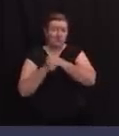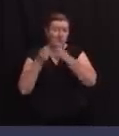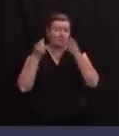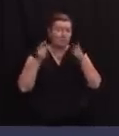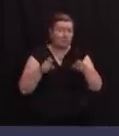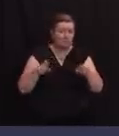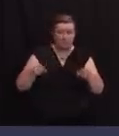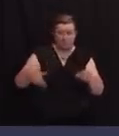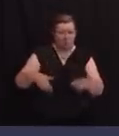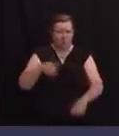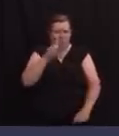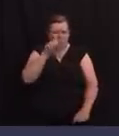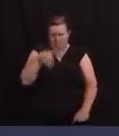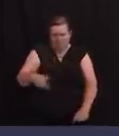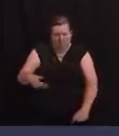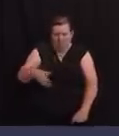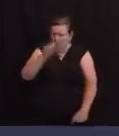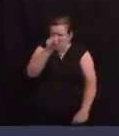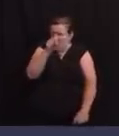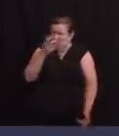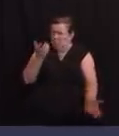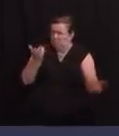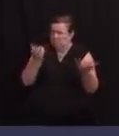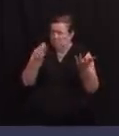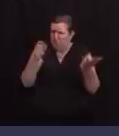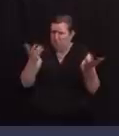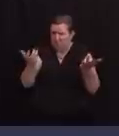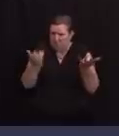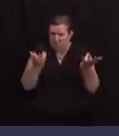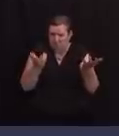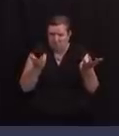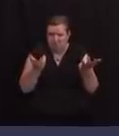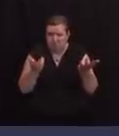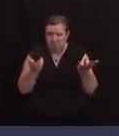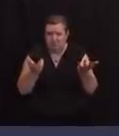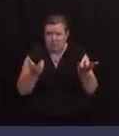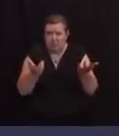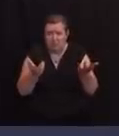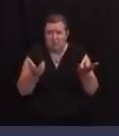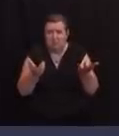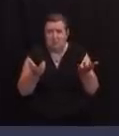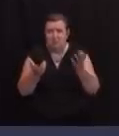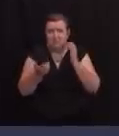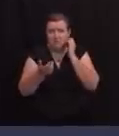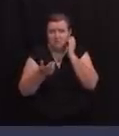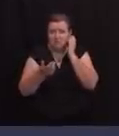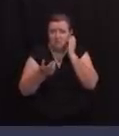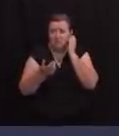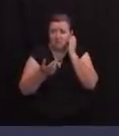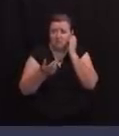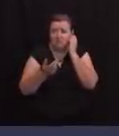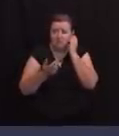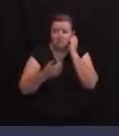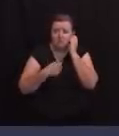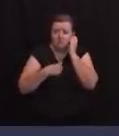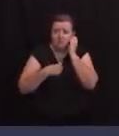think overwhelmingly, to repeat what we discussed at the top of the program, top of the hour here,